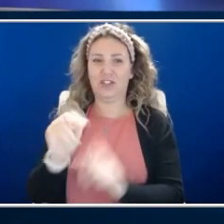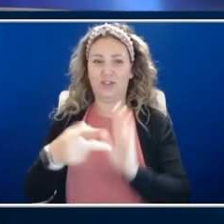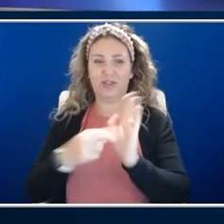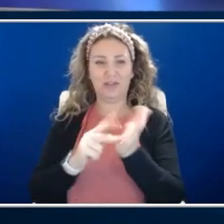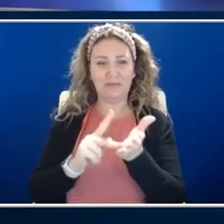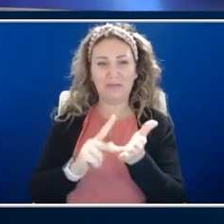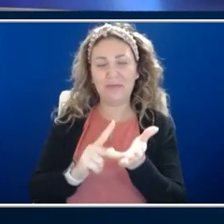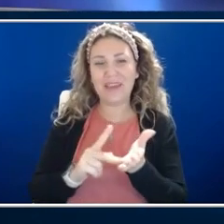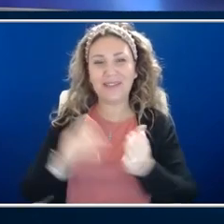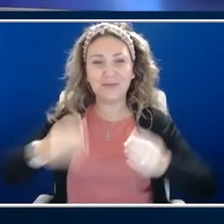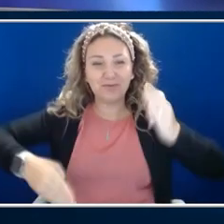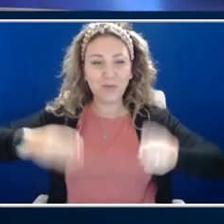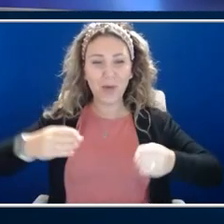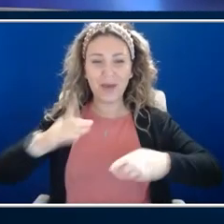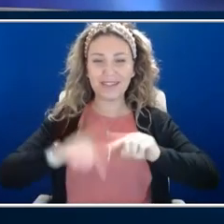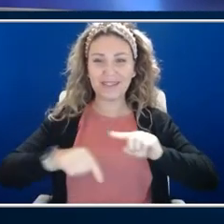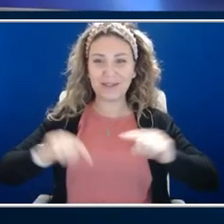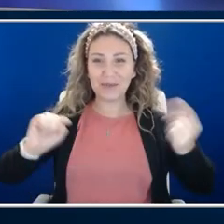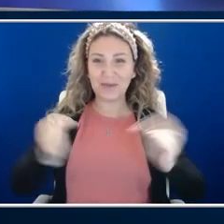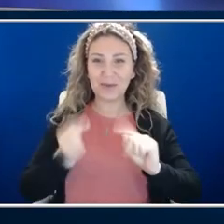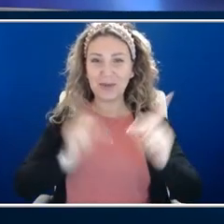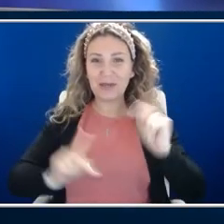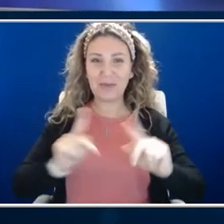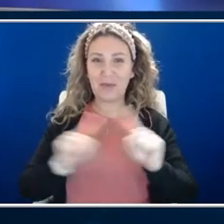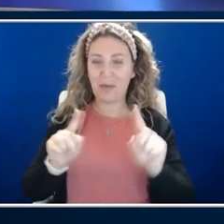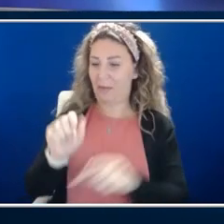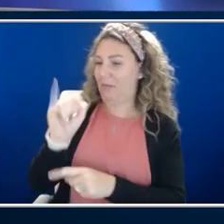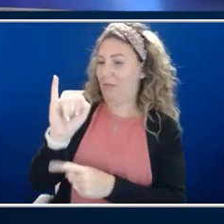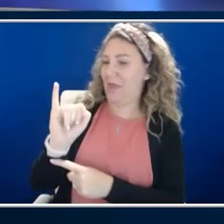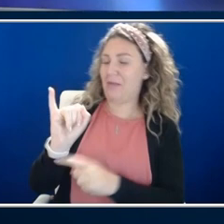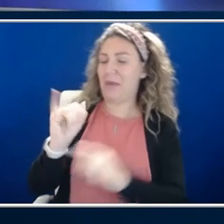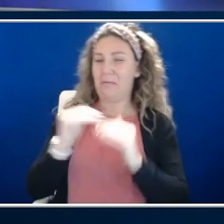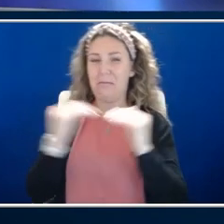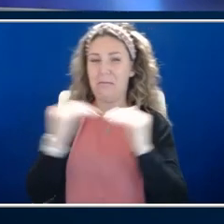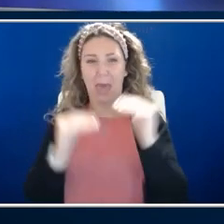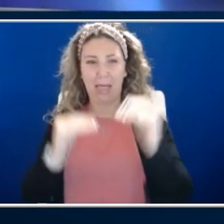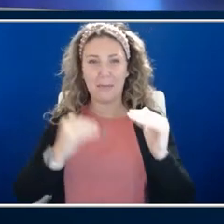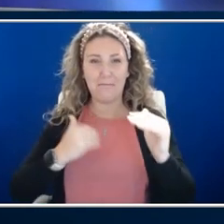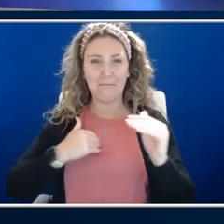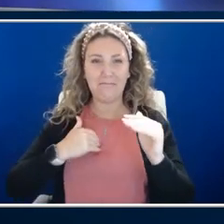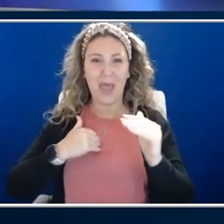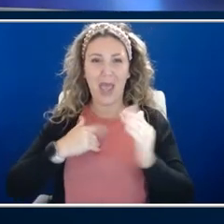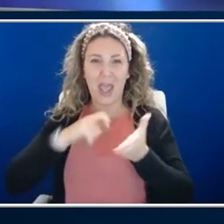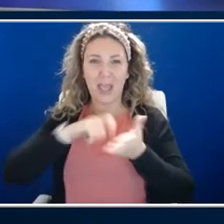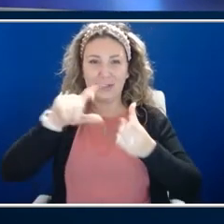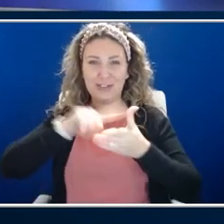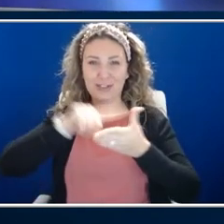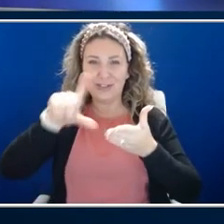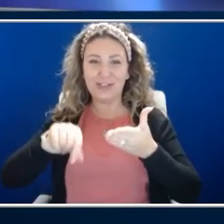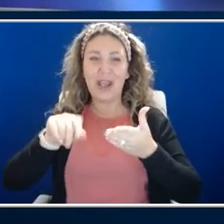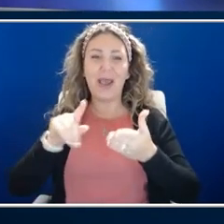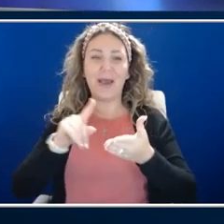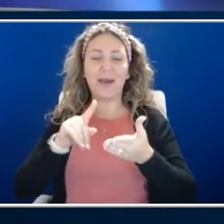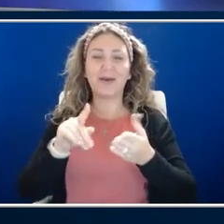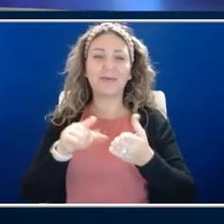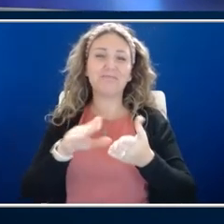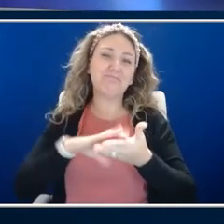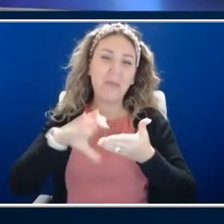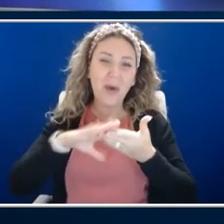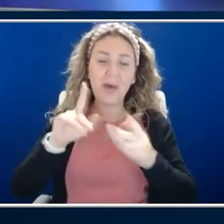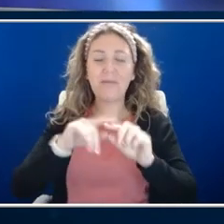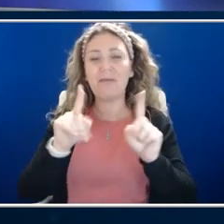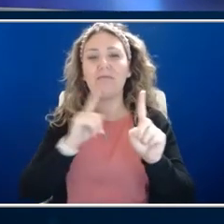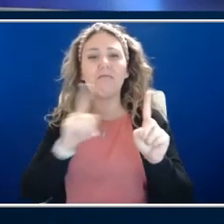But I don't know if AI is going to help me balance the checkbook or not. We'll find out in a minute. Let's talk to our folks